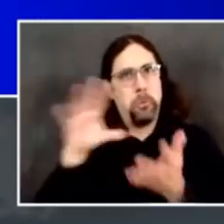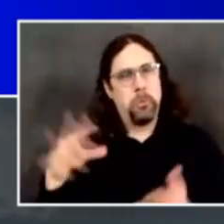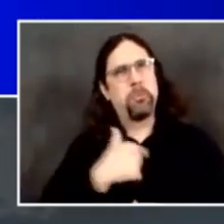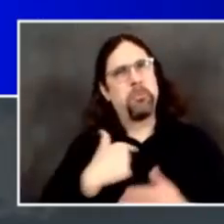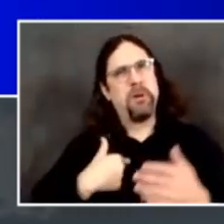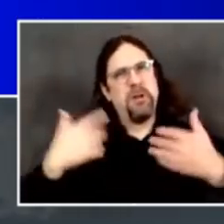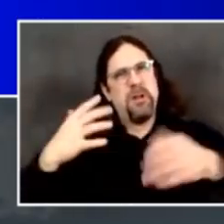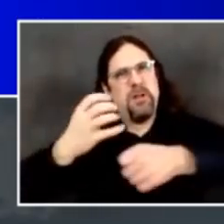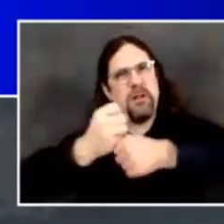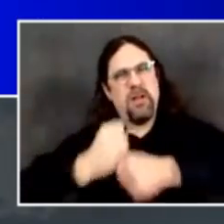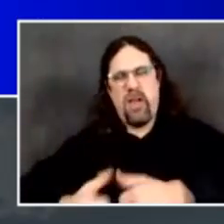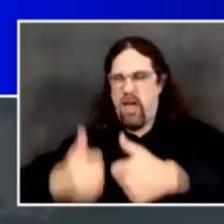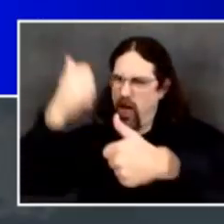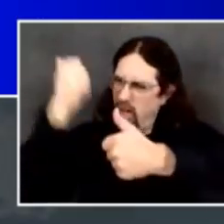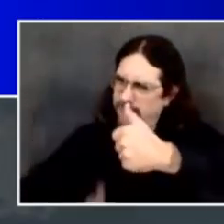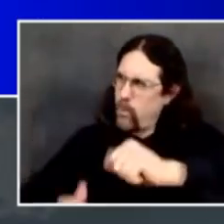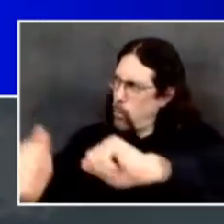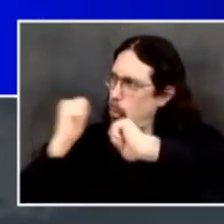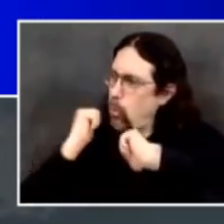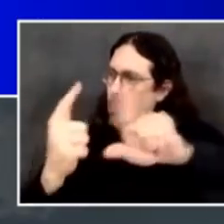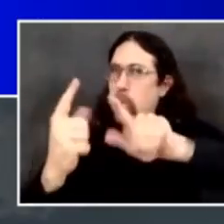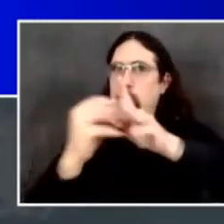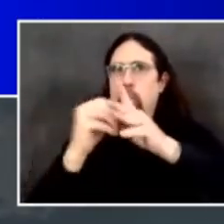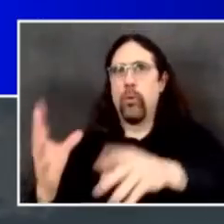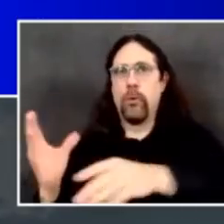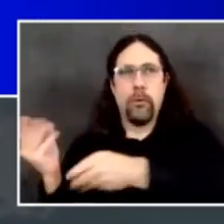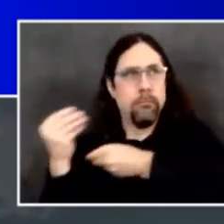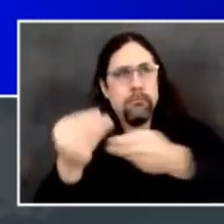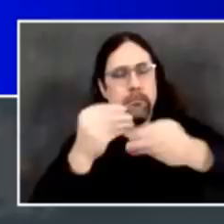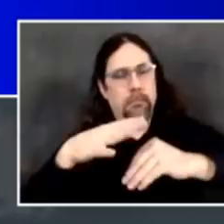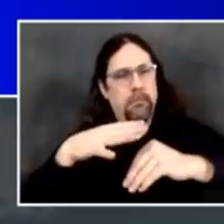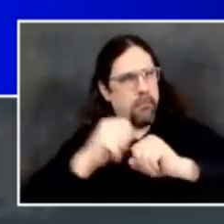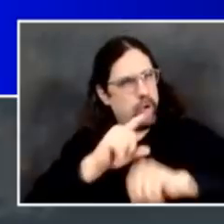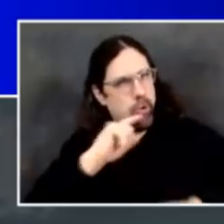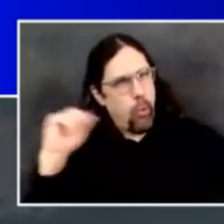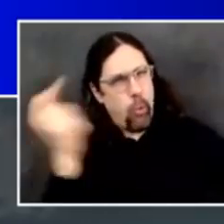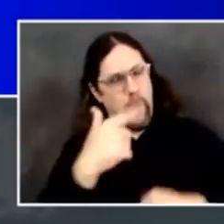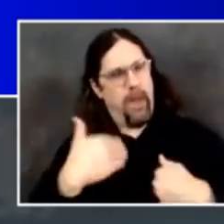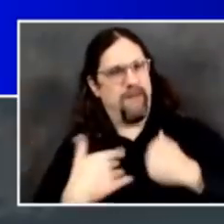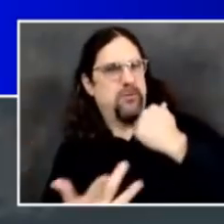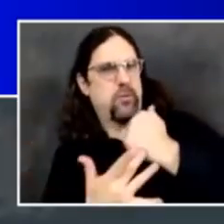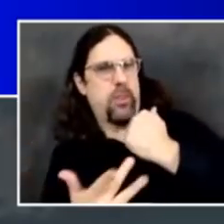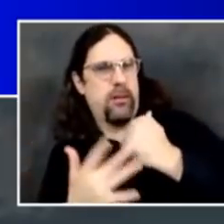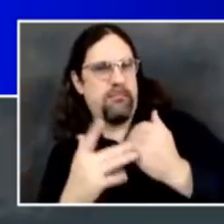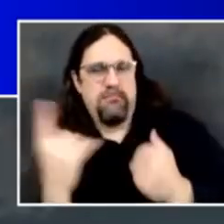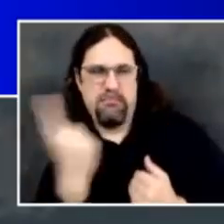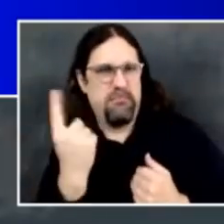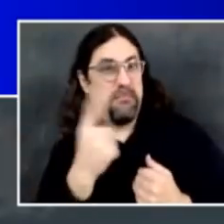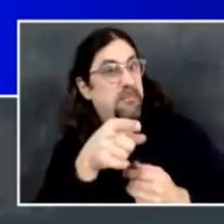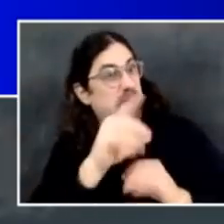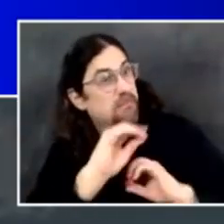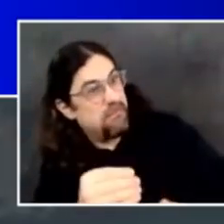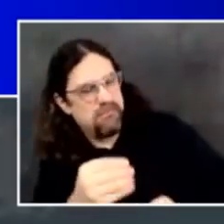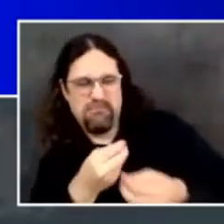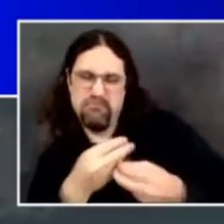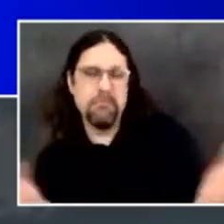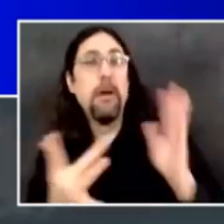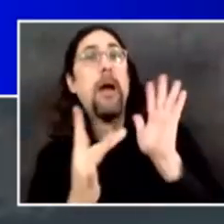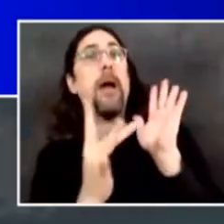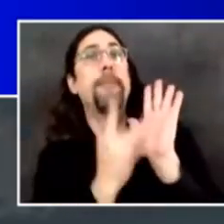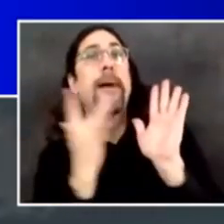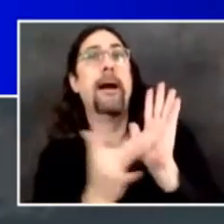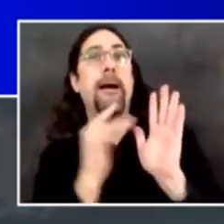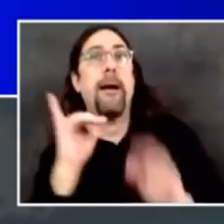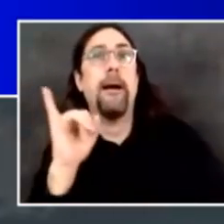that statement. In a city where for a long time the haves and the have-nots have played out in terms of